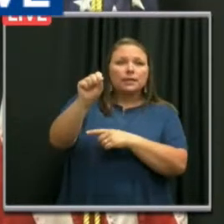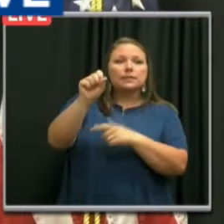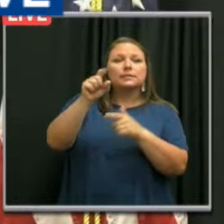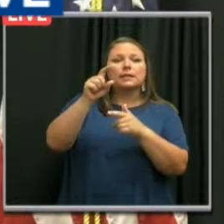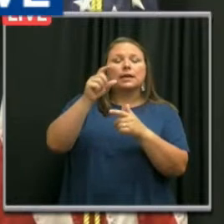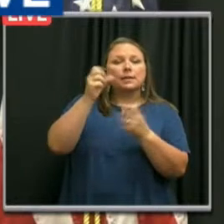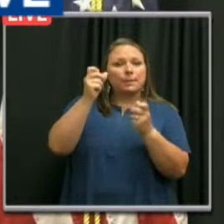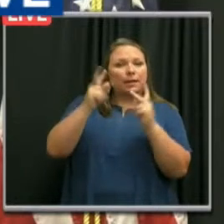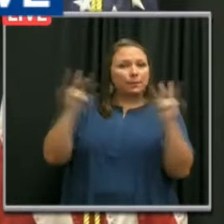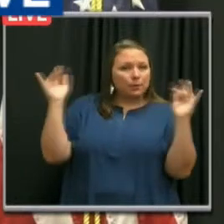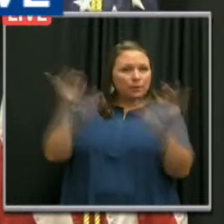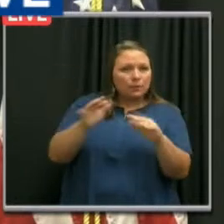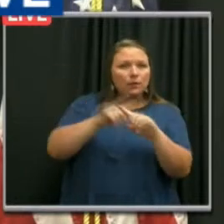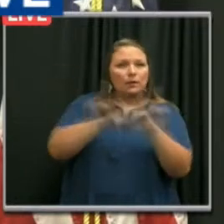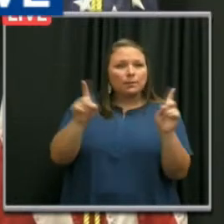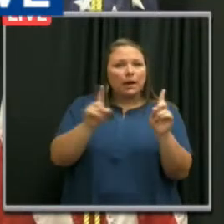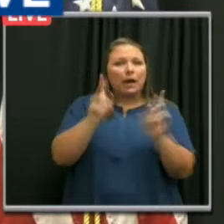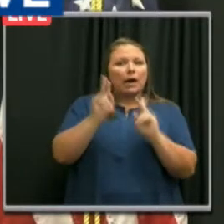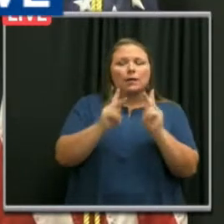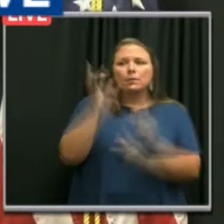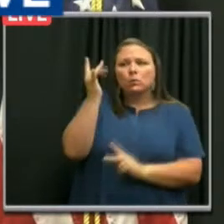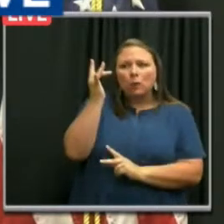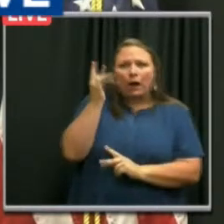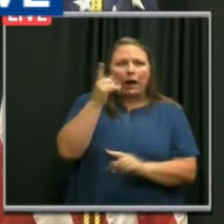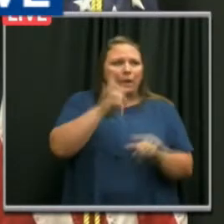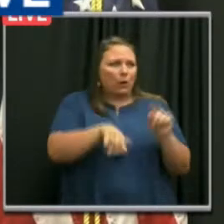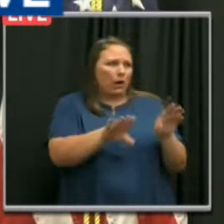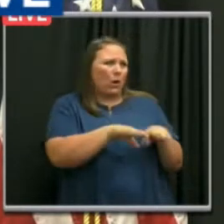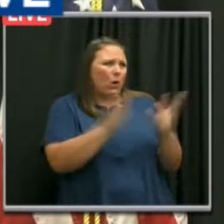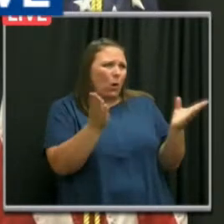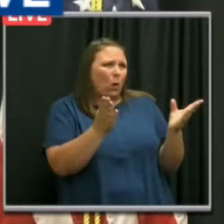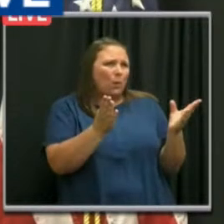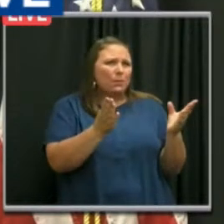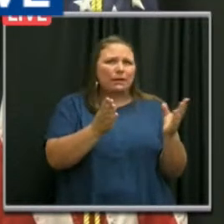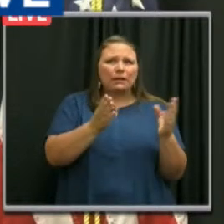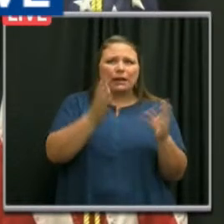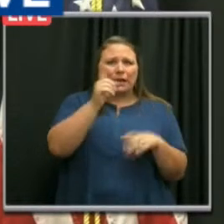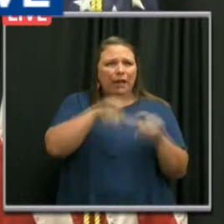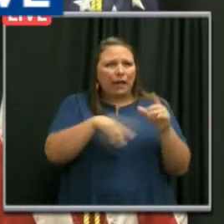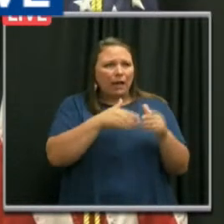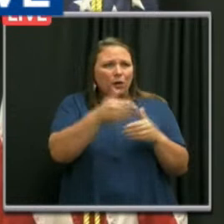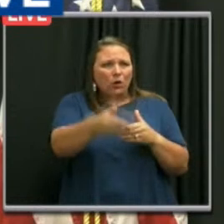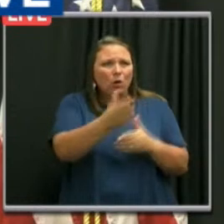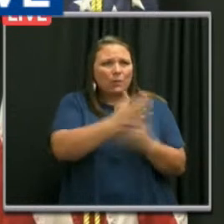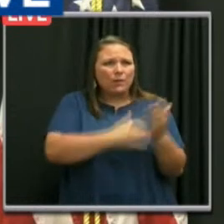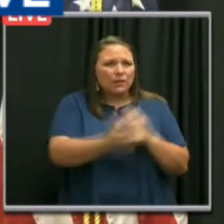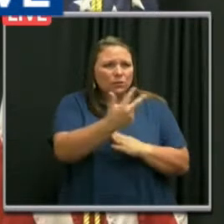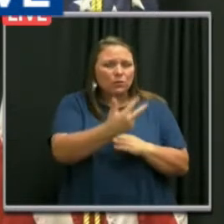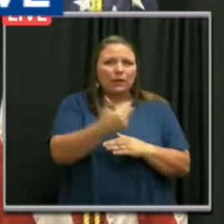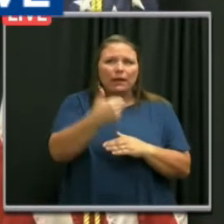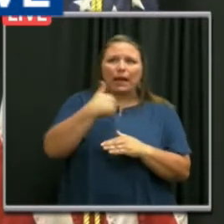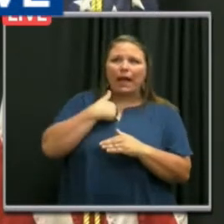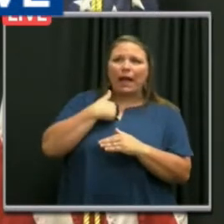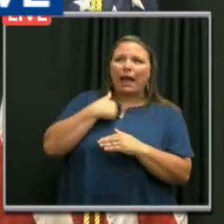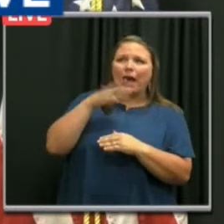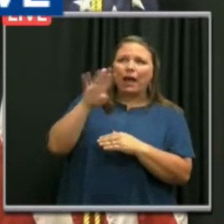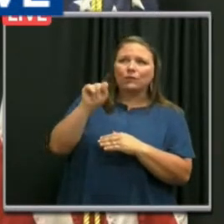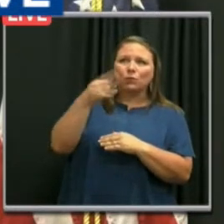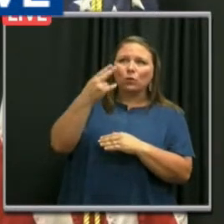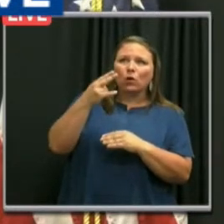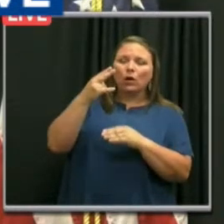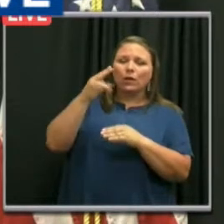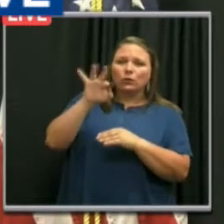large groups, but people are wondering why the city can't move into phase 3, have 4th of July fireworks, things of that